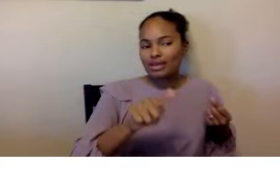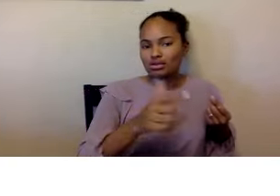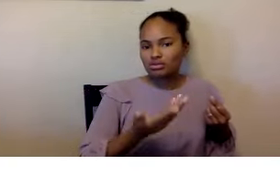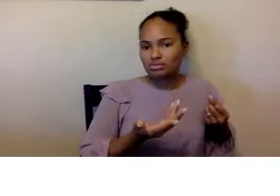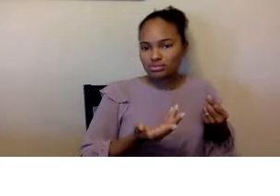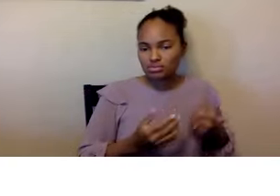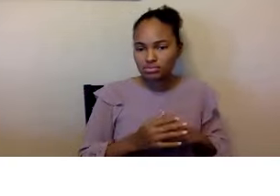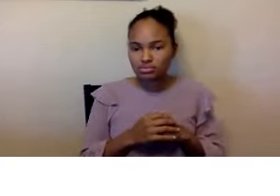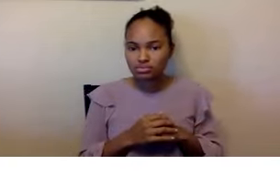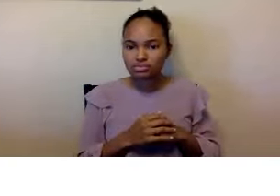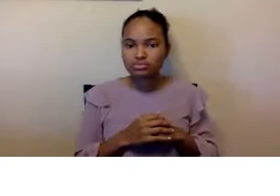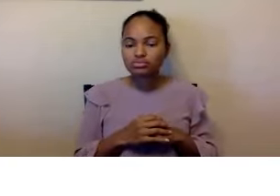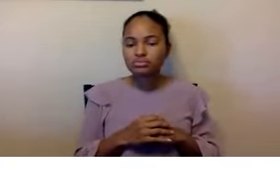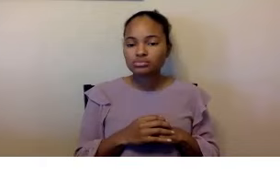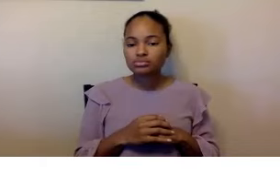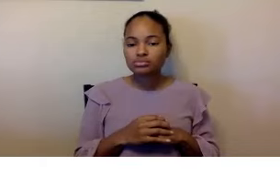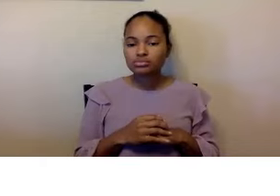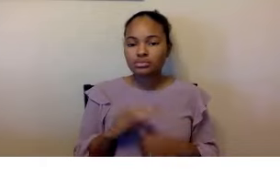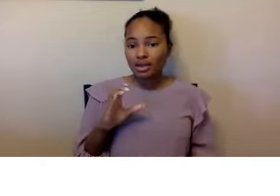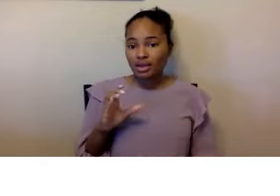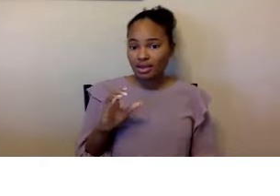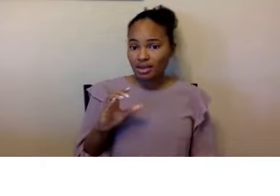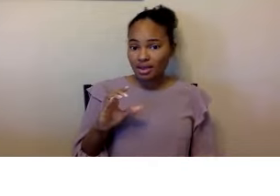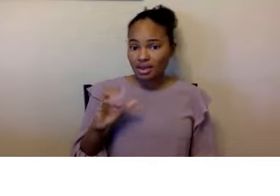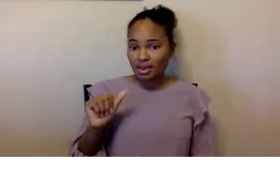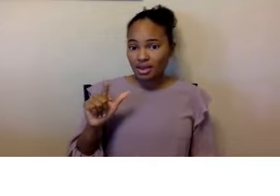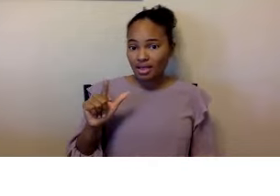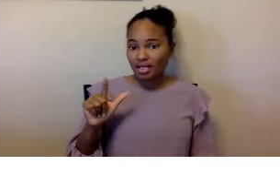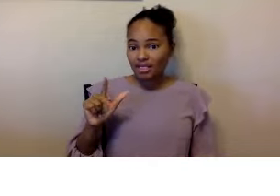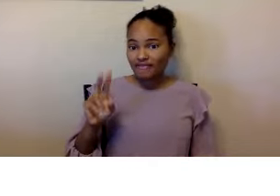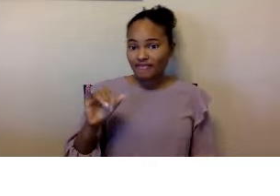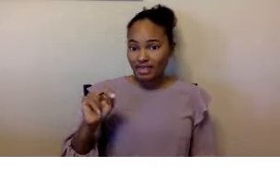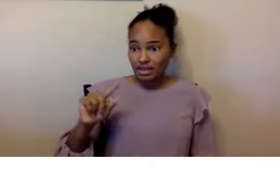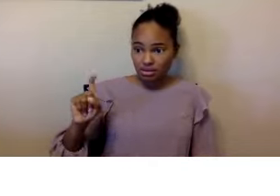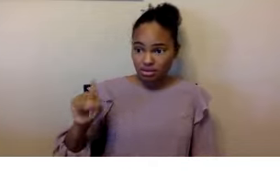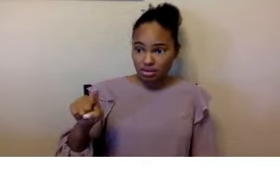What do you think, Calvin? Is the self-advocacy movement a civil rights movement?